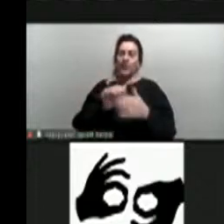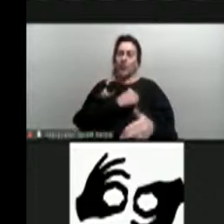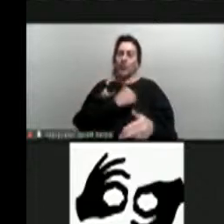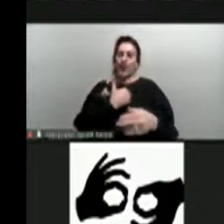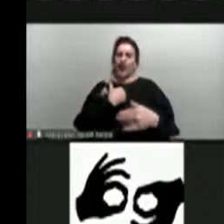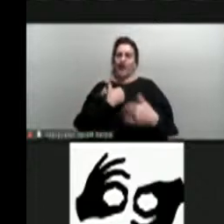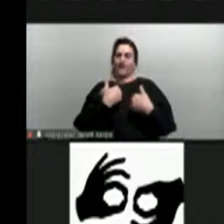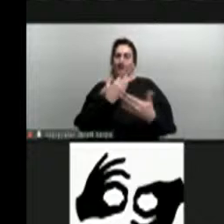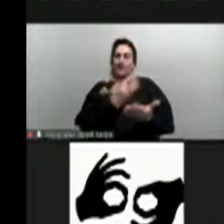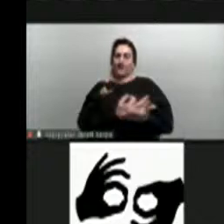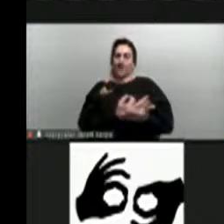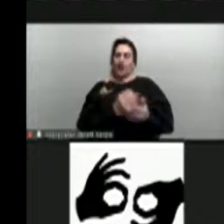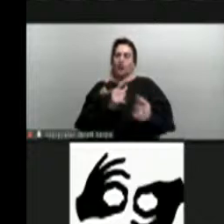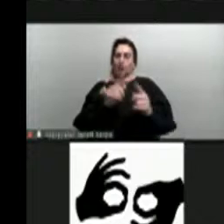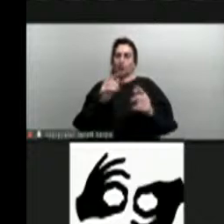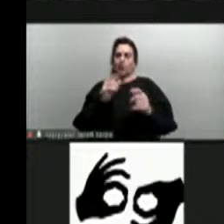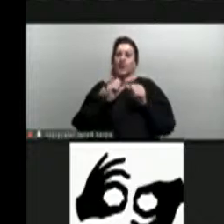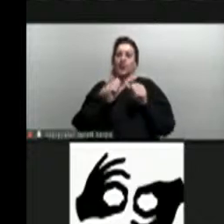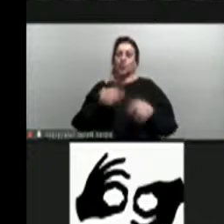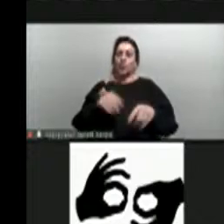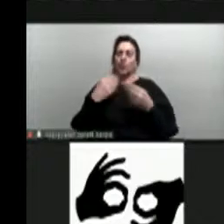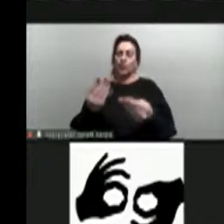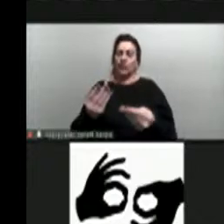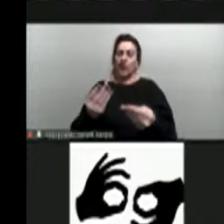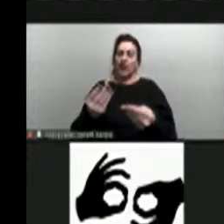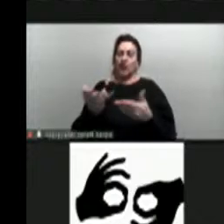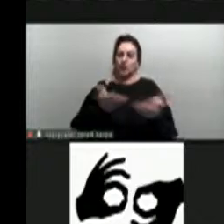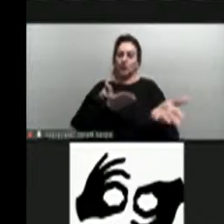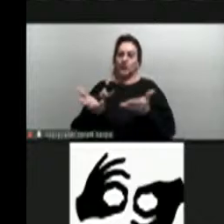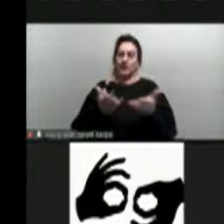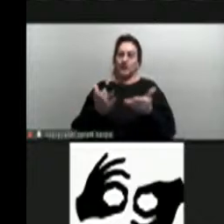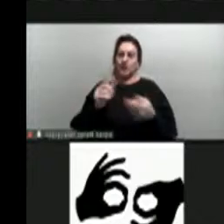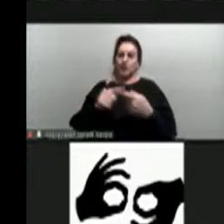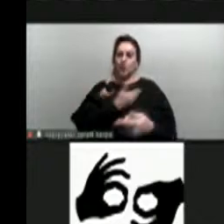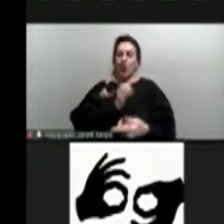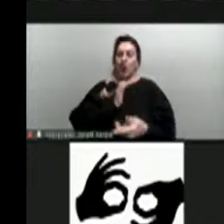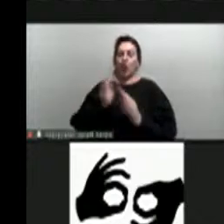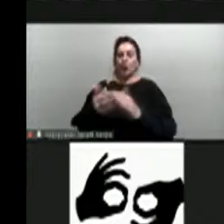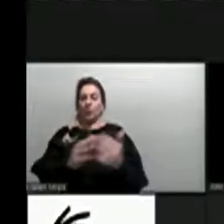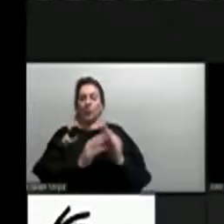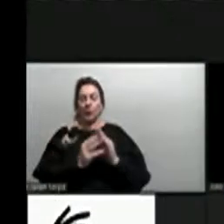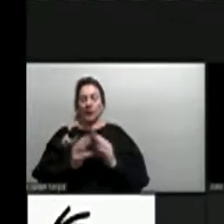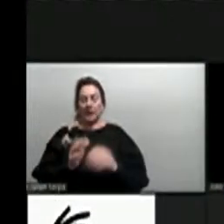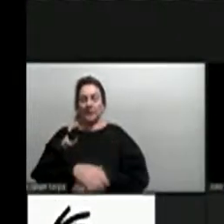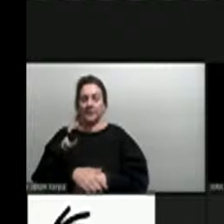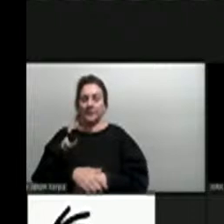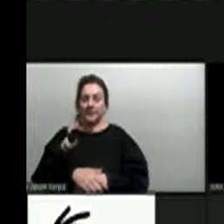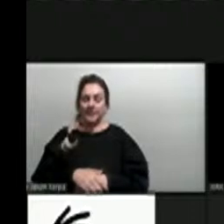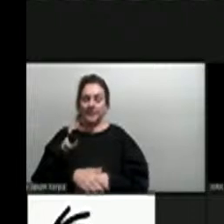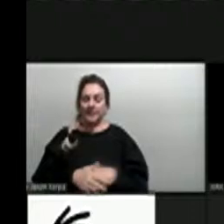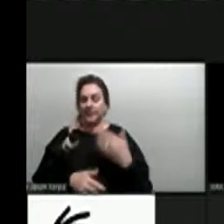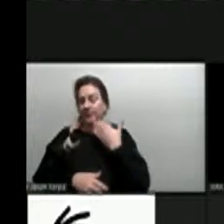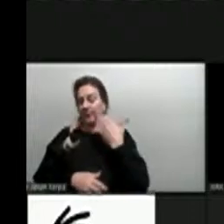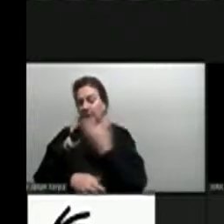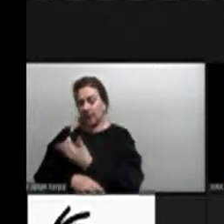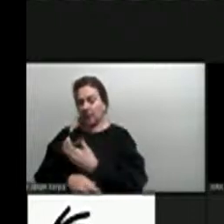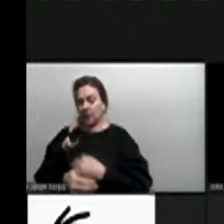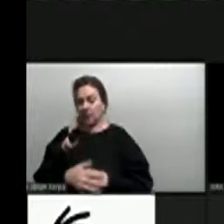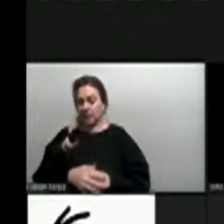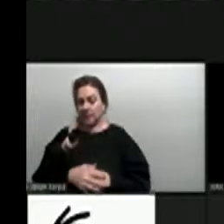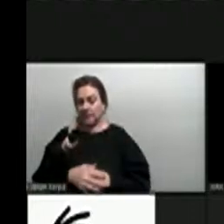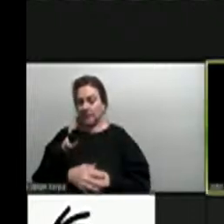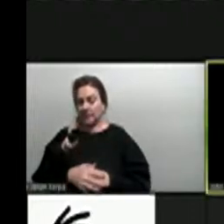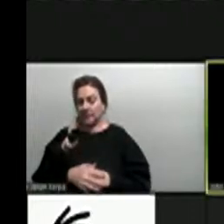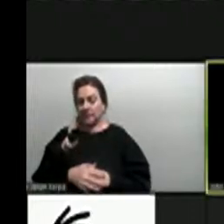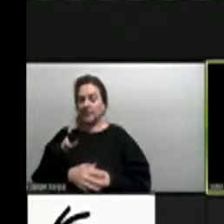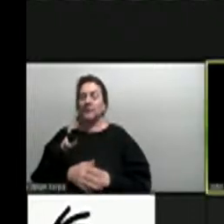life-changing services to our community's most vulnerable. Thank you. Thank you, Gabriela. Your